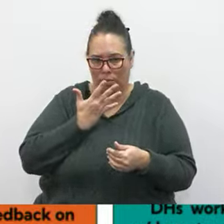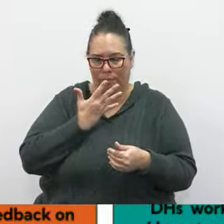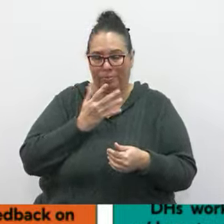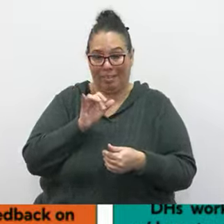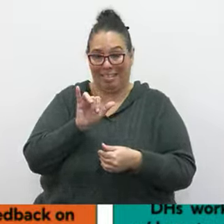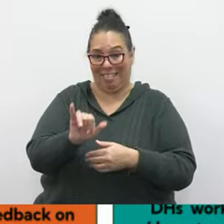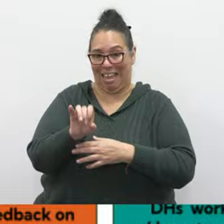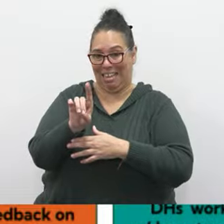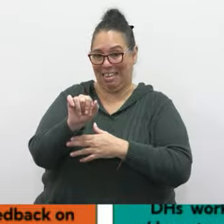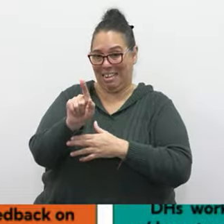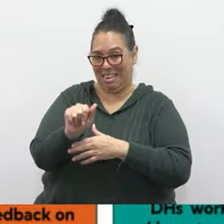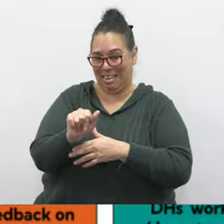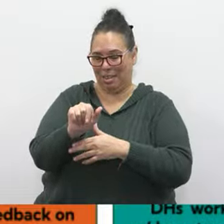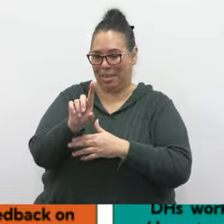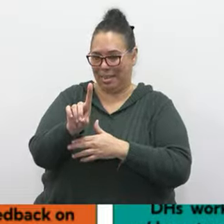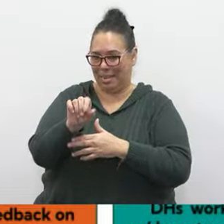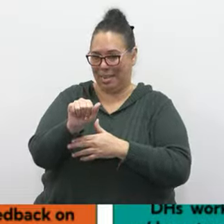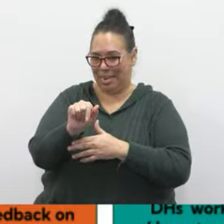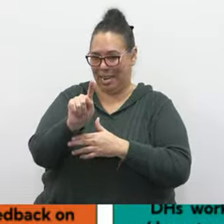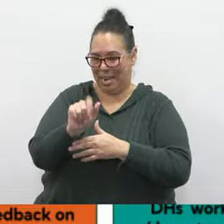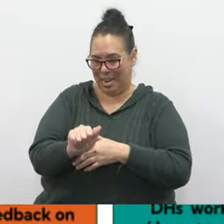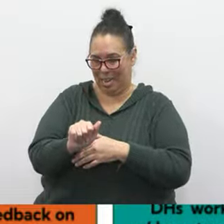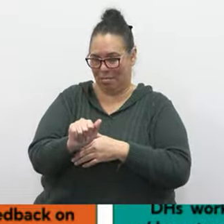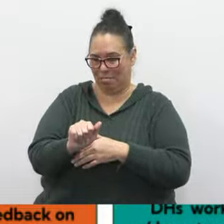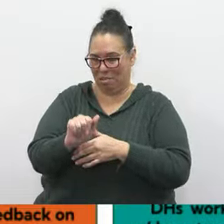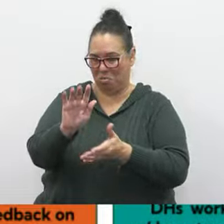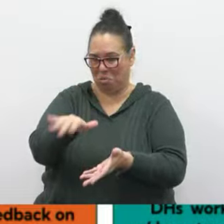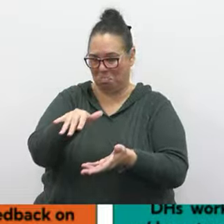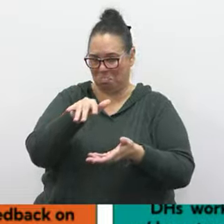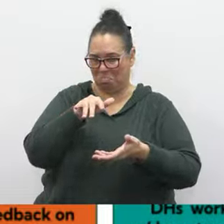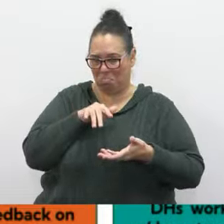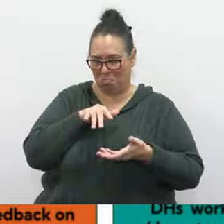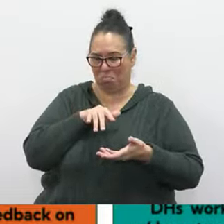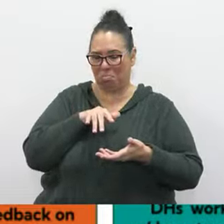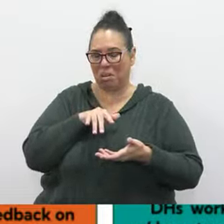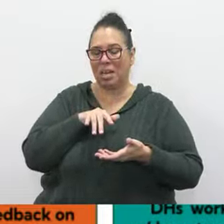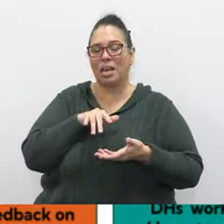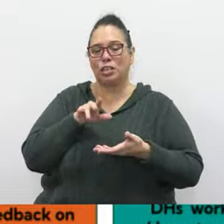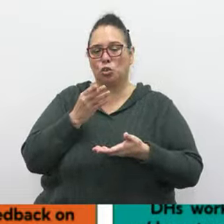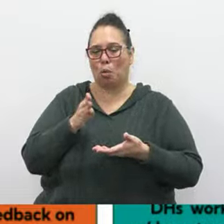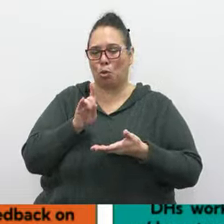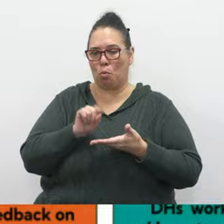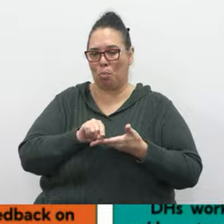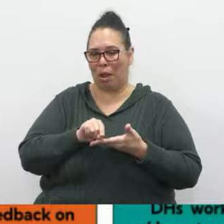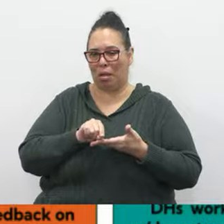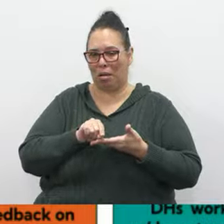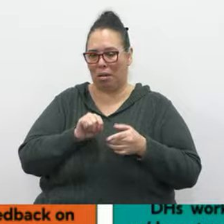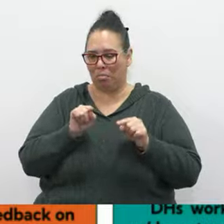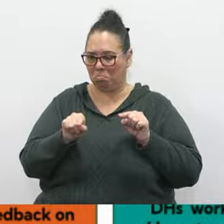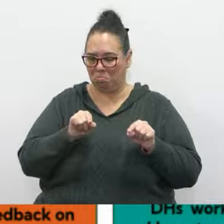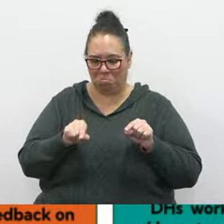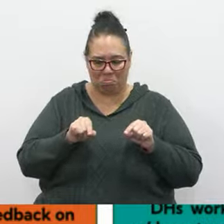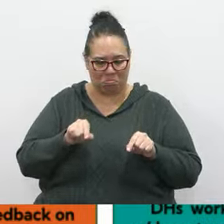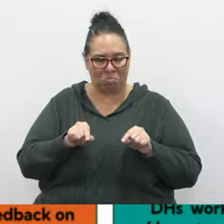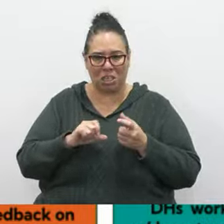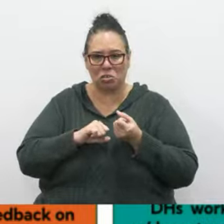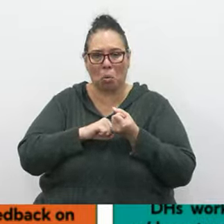data as a piece to go back to the actual blueprints and support that with